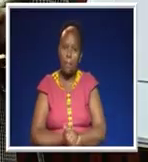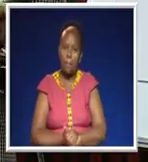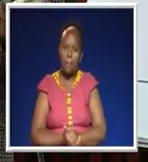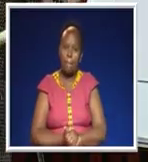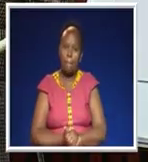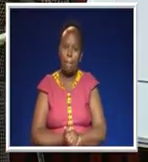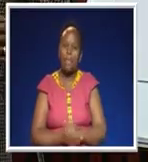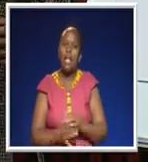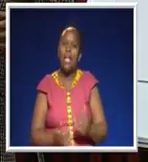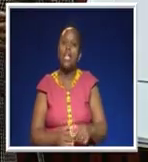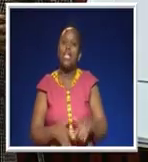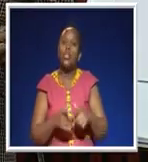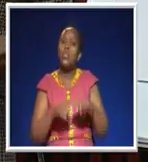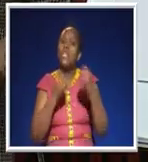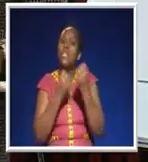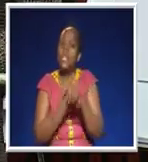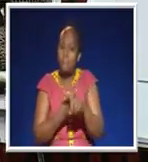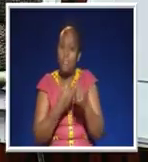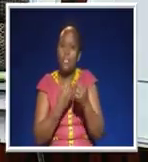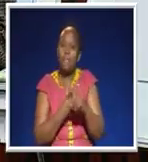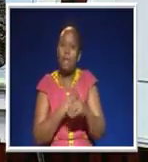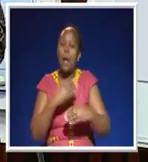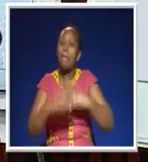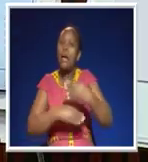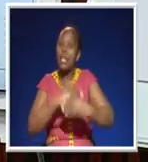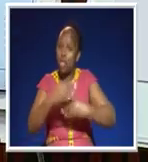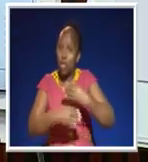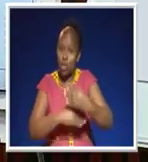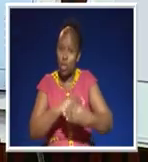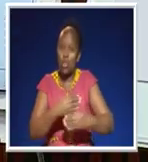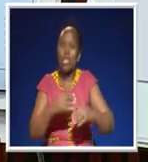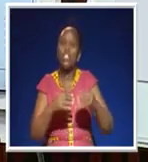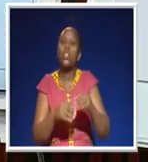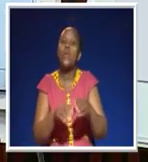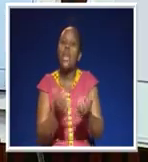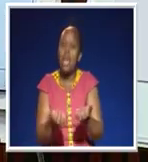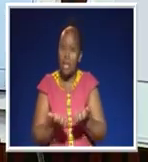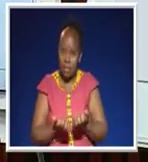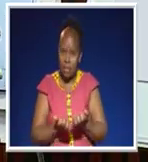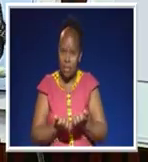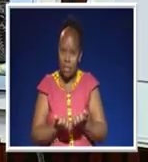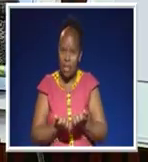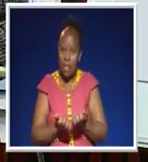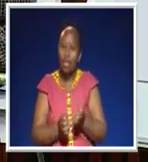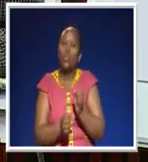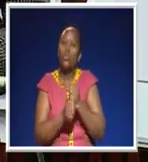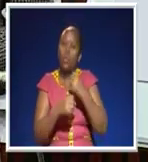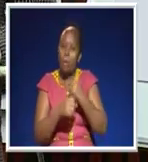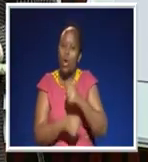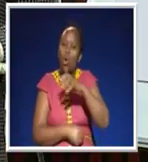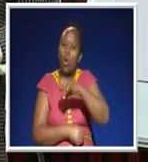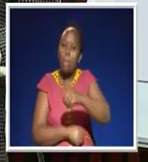Let us look at the different materials that we are going to require in order to